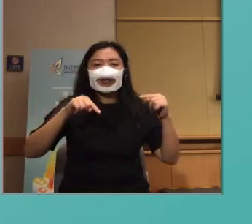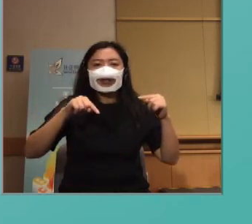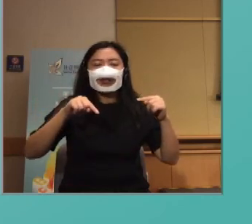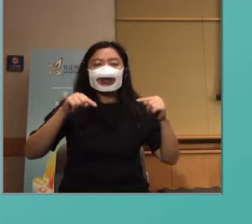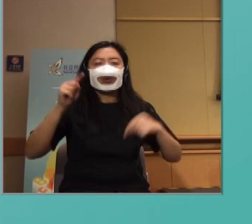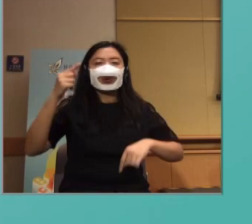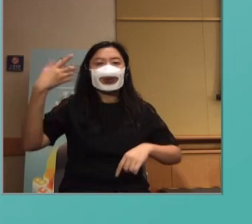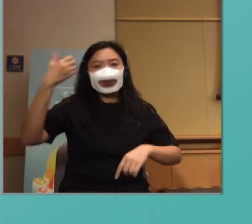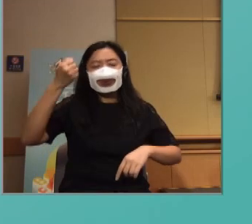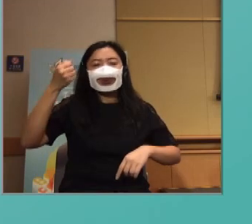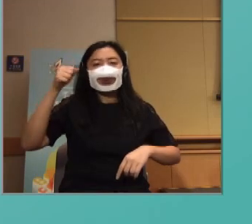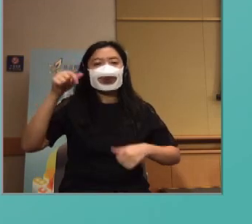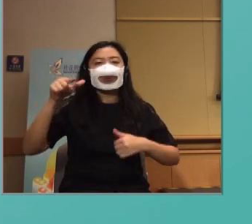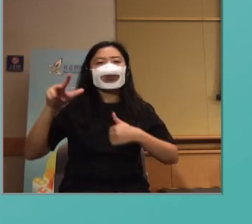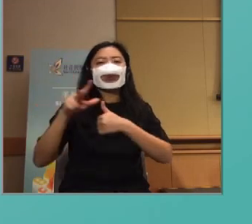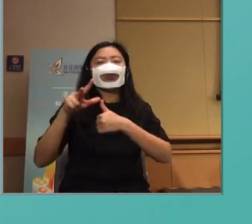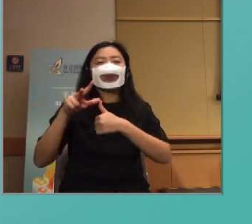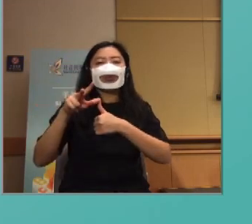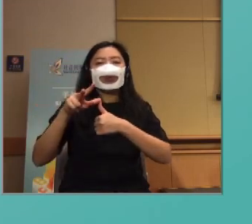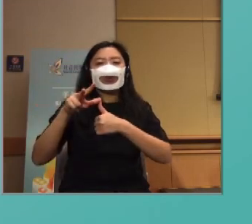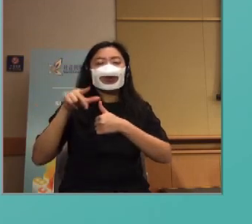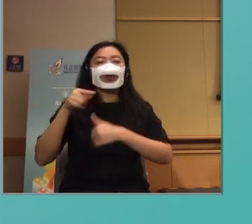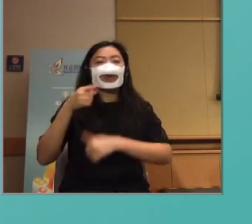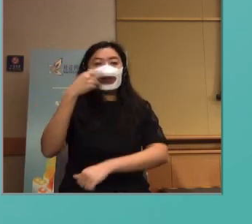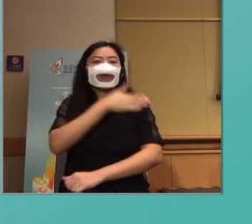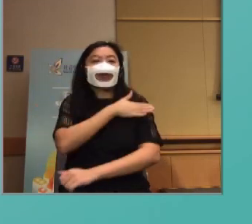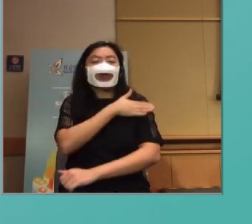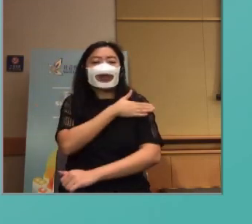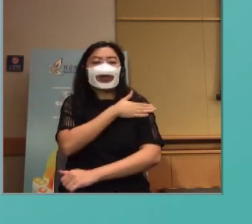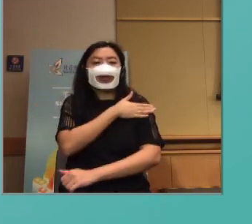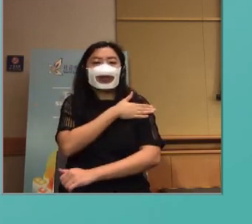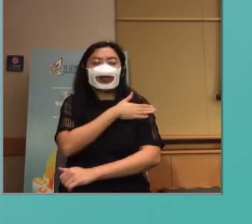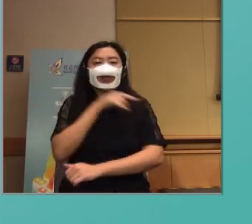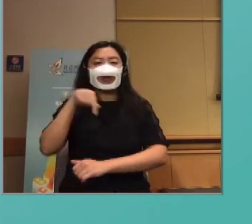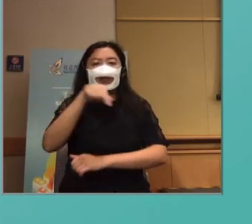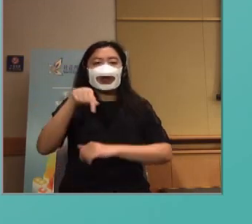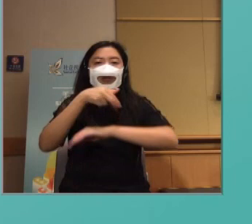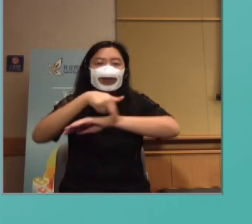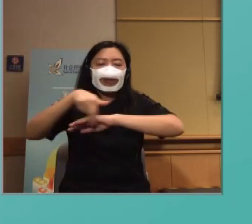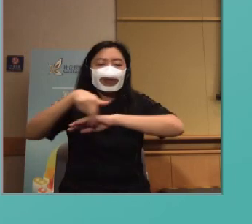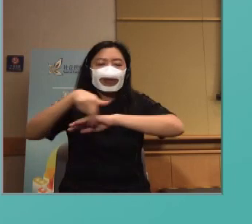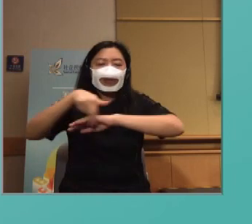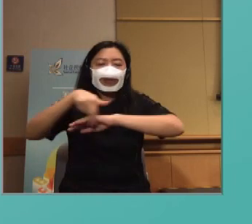the major record labels, are still collecting licenses from the